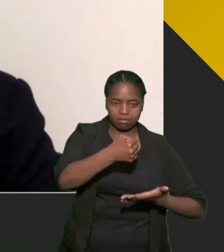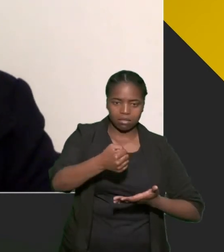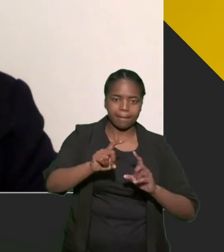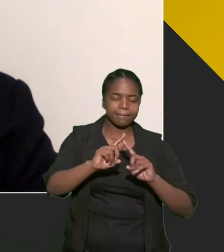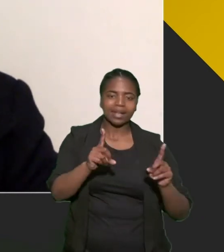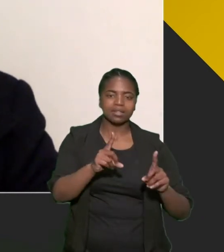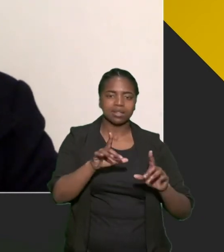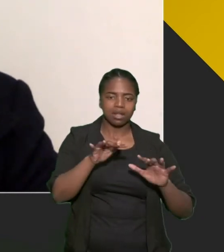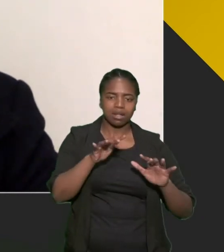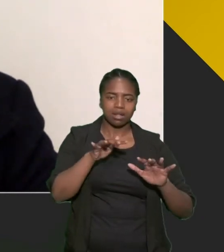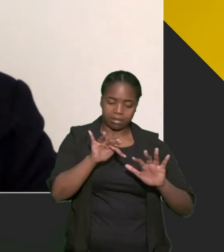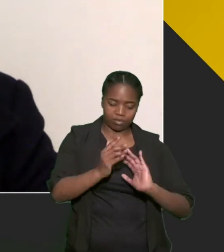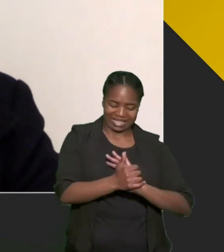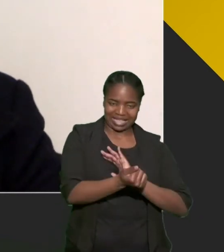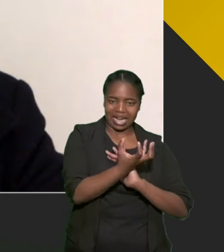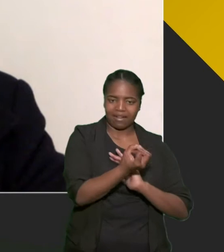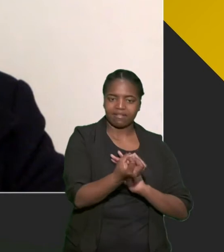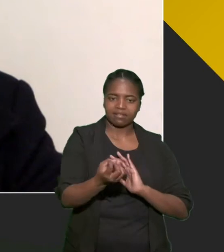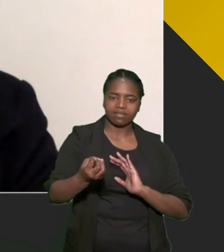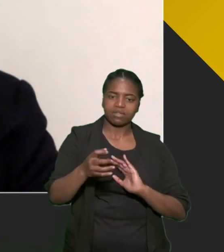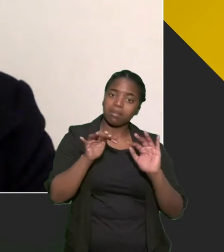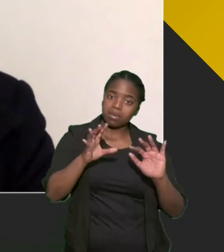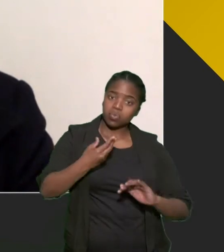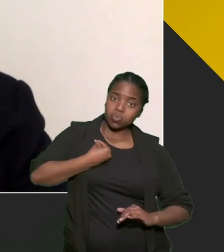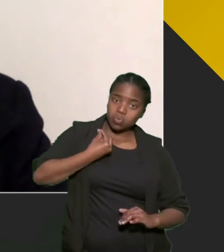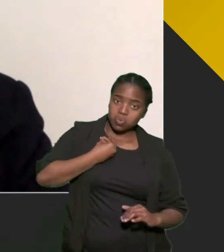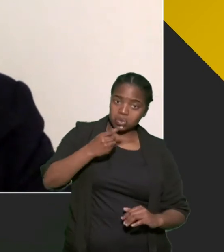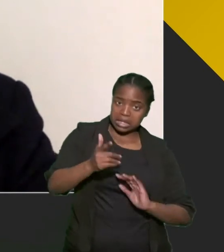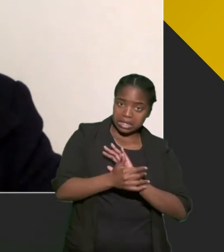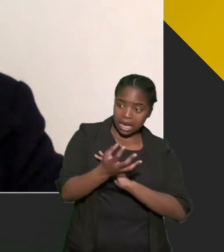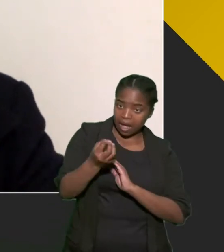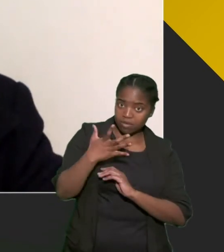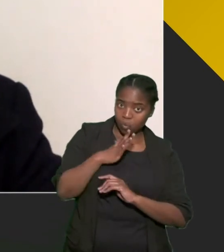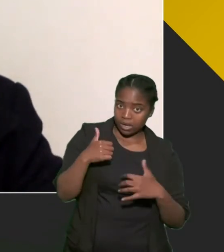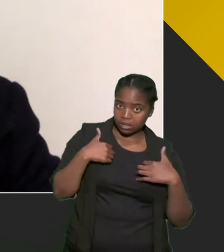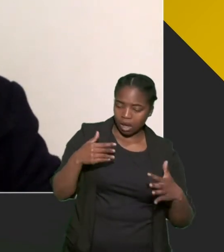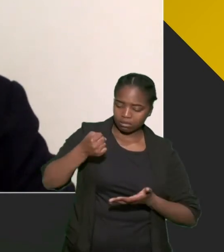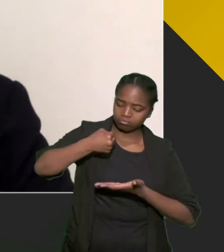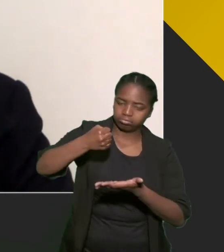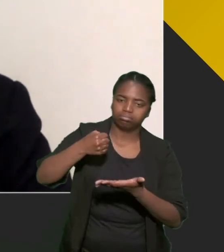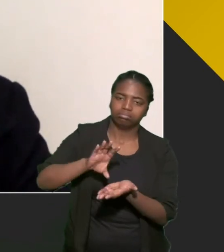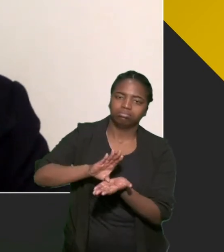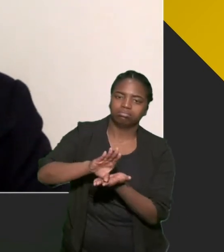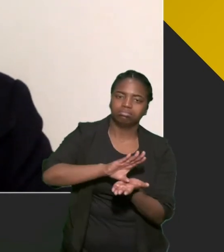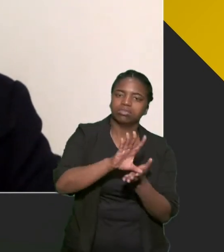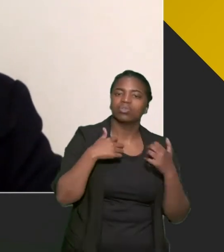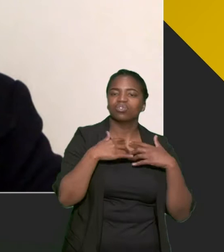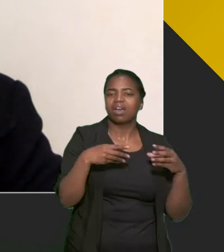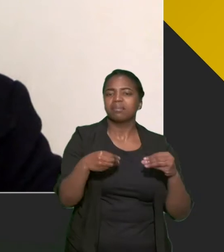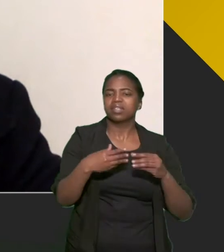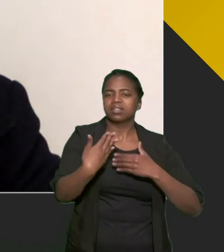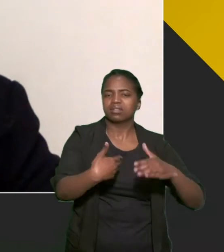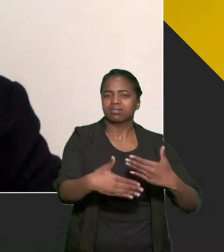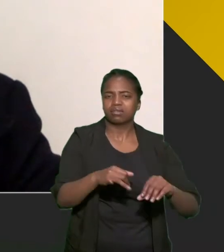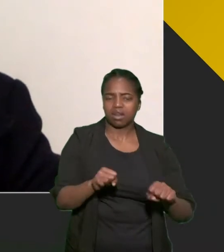loan schemes for youth entrepreneurs in Botswana who are willing to venture into these particular sectors or into manufacturing these type of